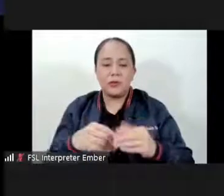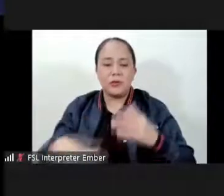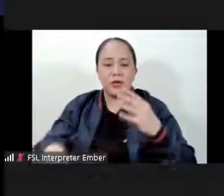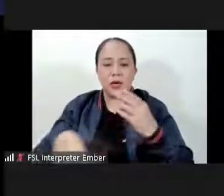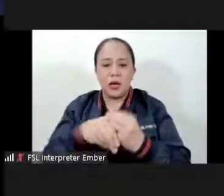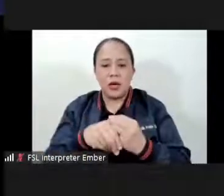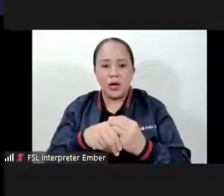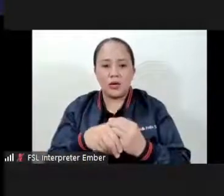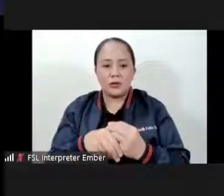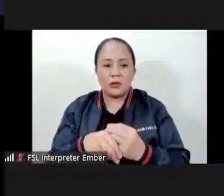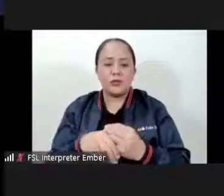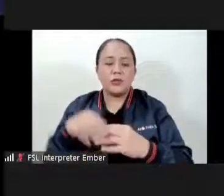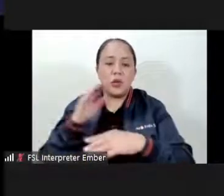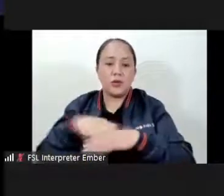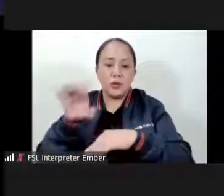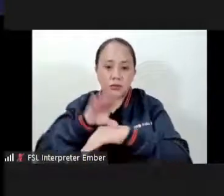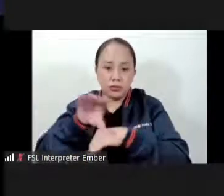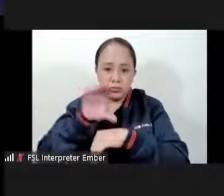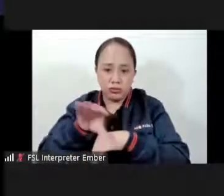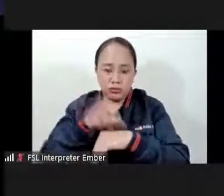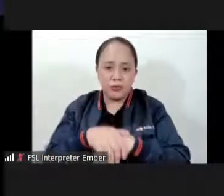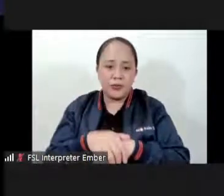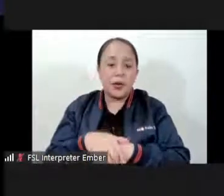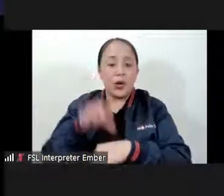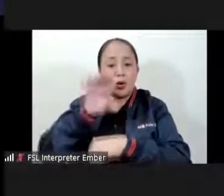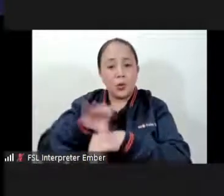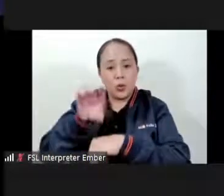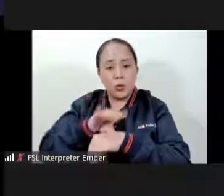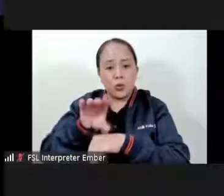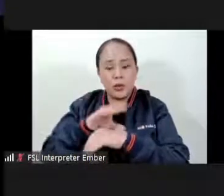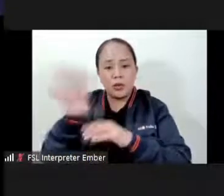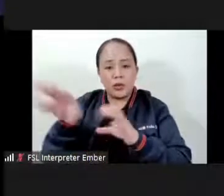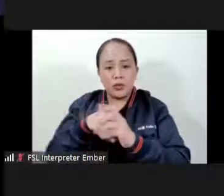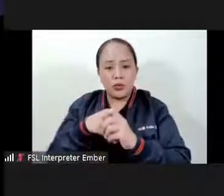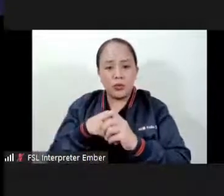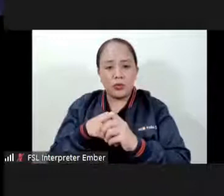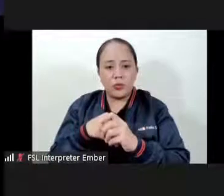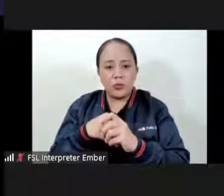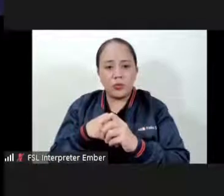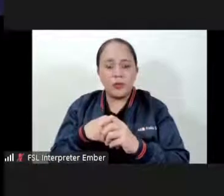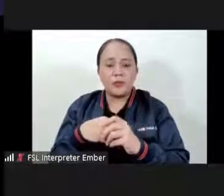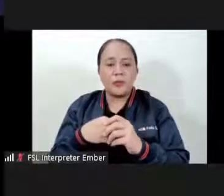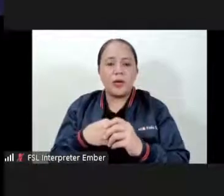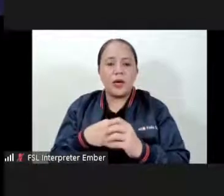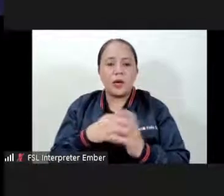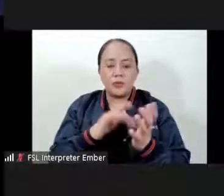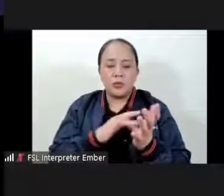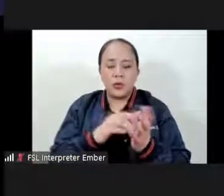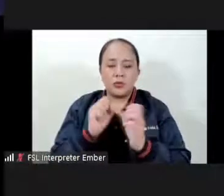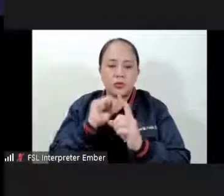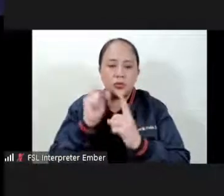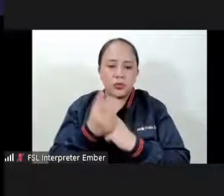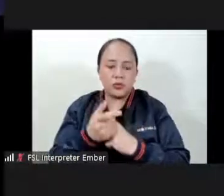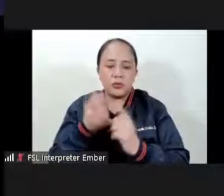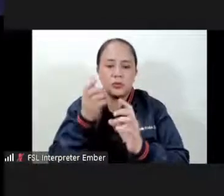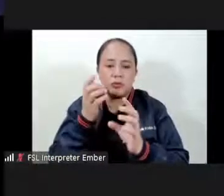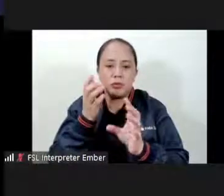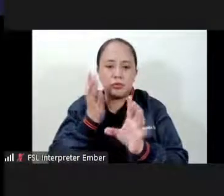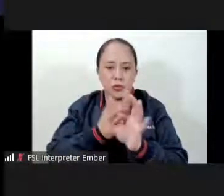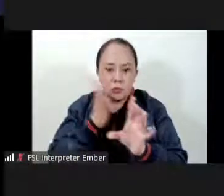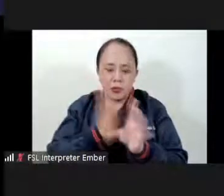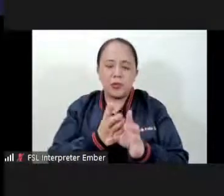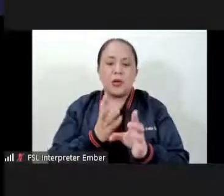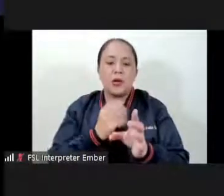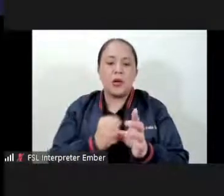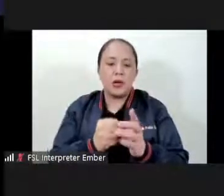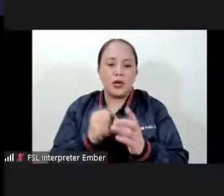to teleconsultation. Teleconsultation involves rendering medical, social, psychological, and legal services